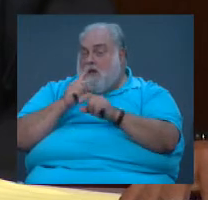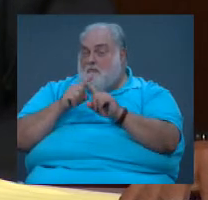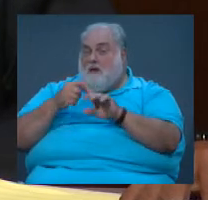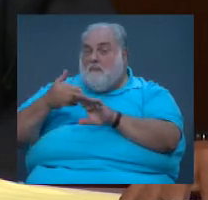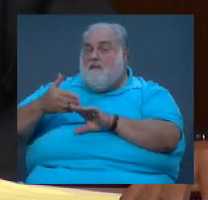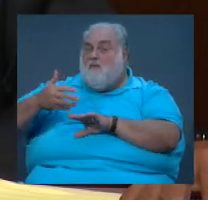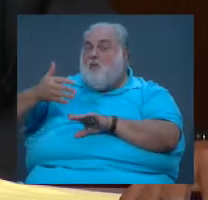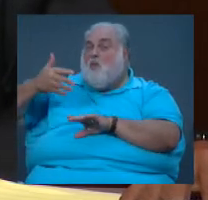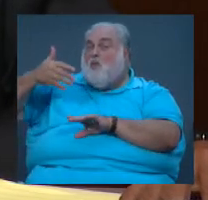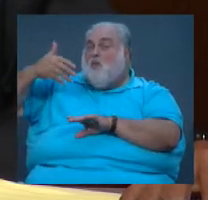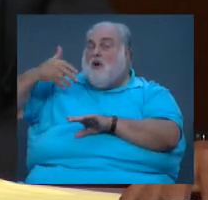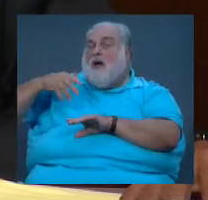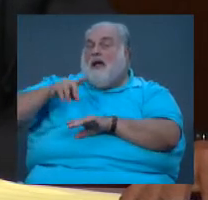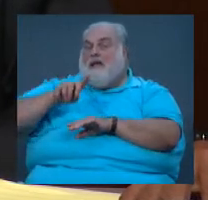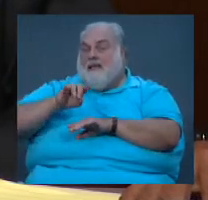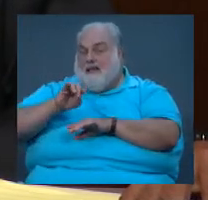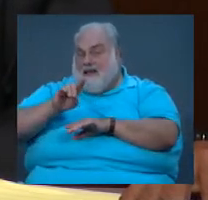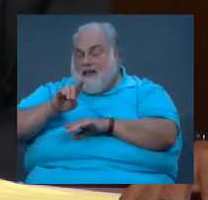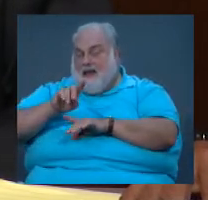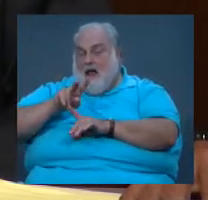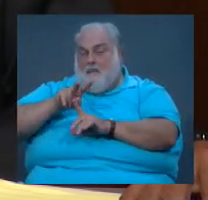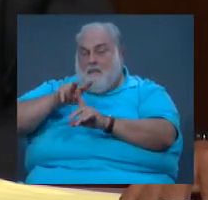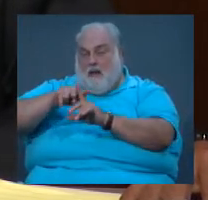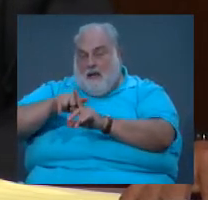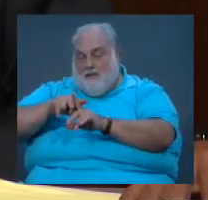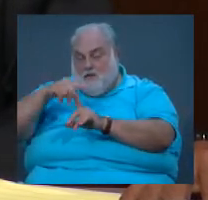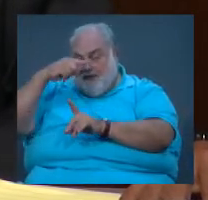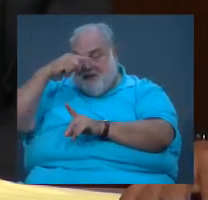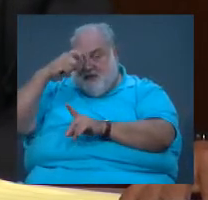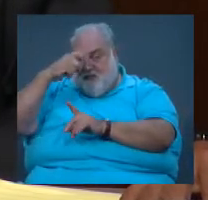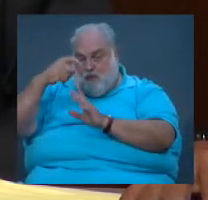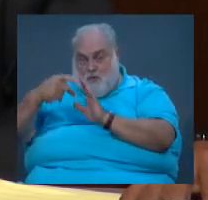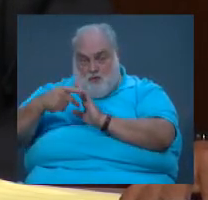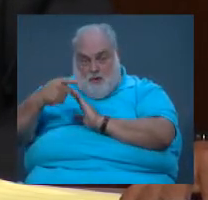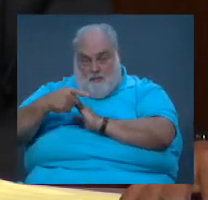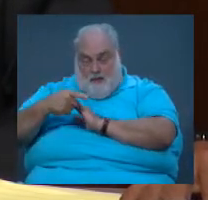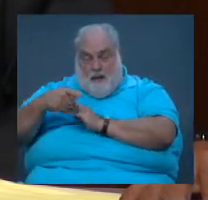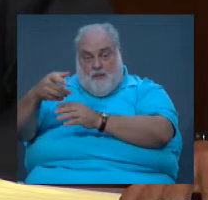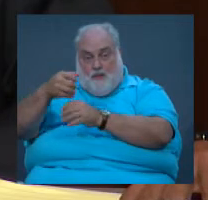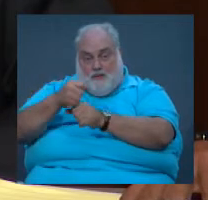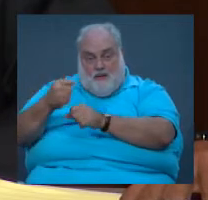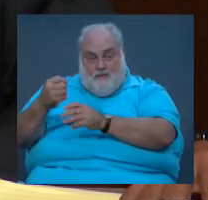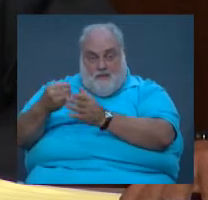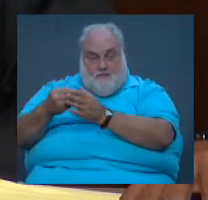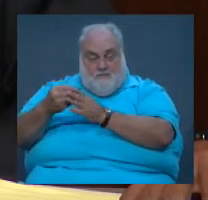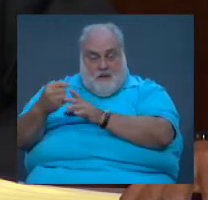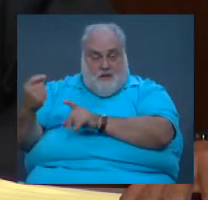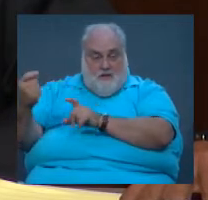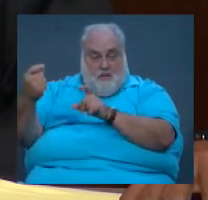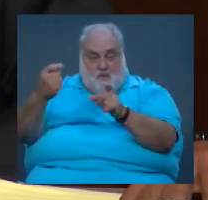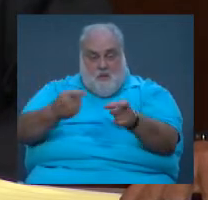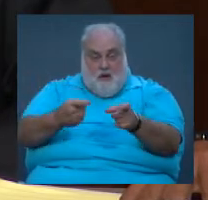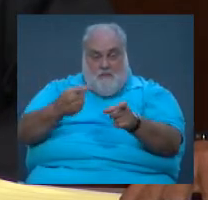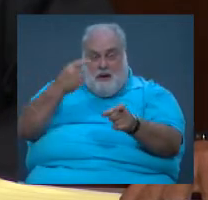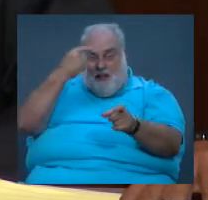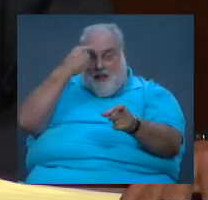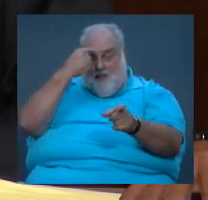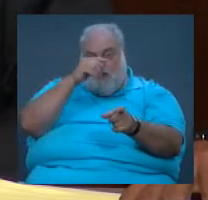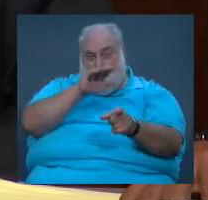where they applied for one of our summer programs and received an award. I think it's like in